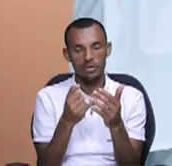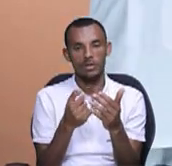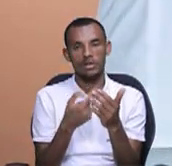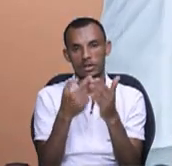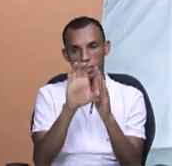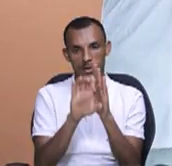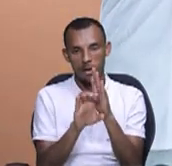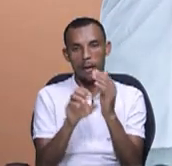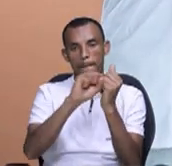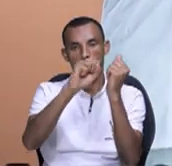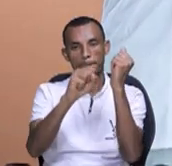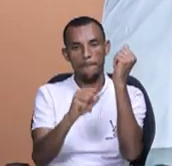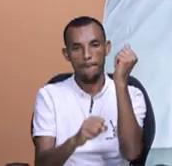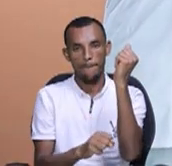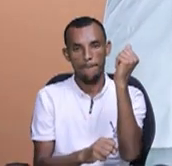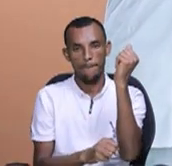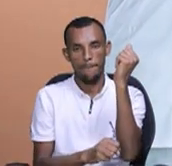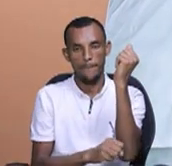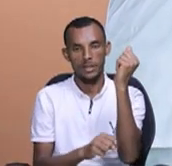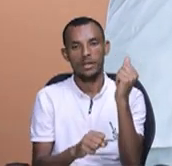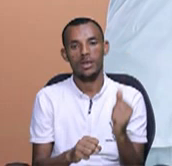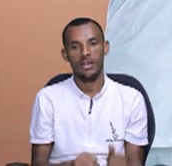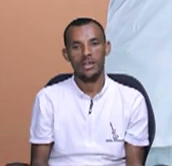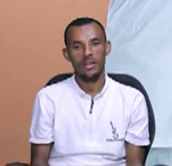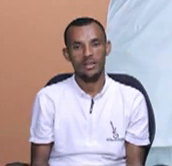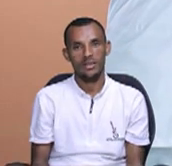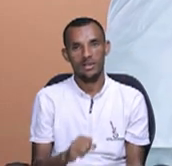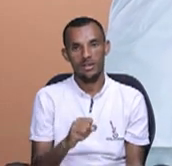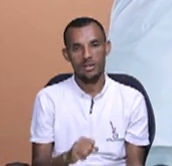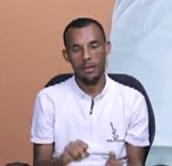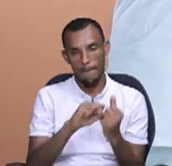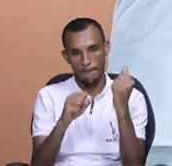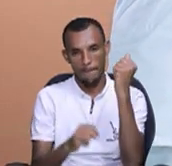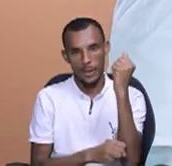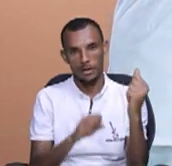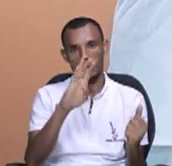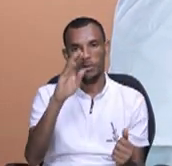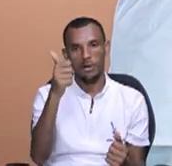chapter, basic